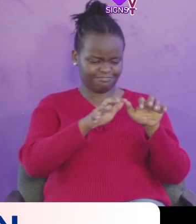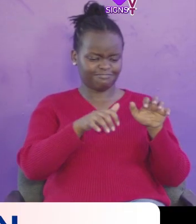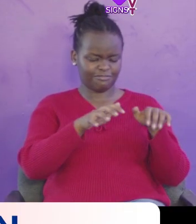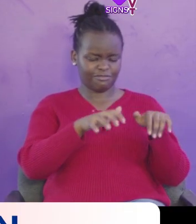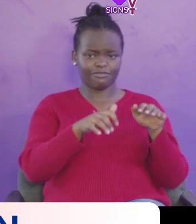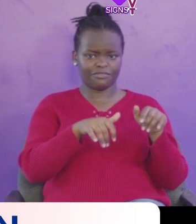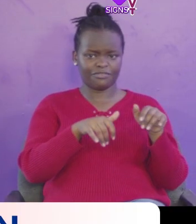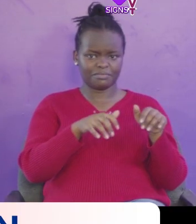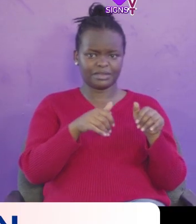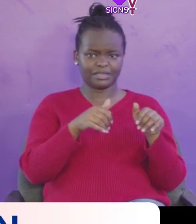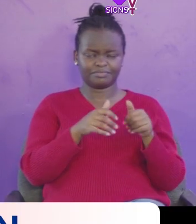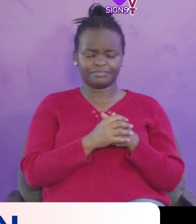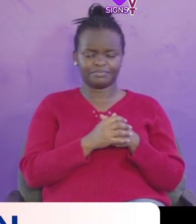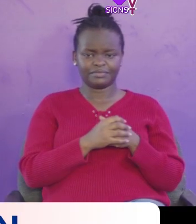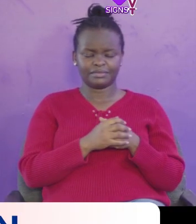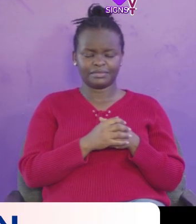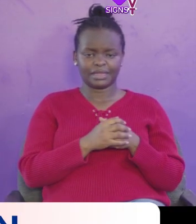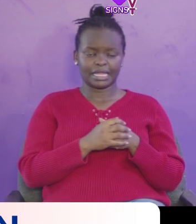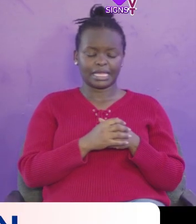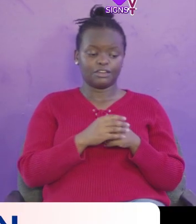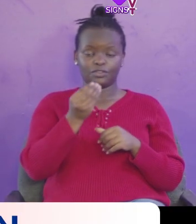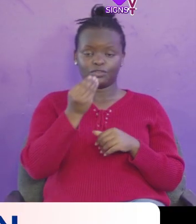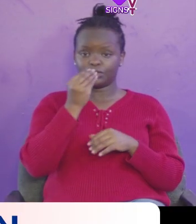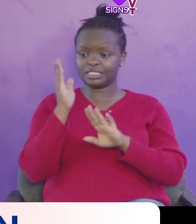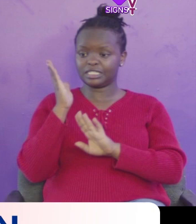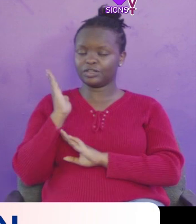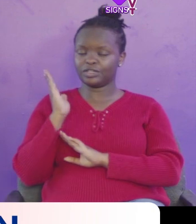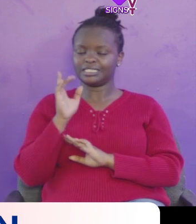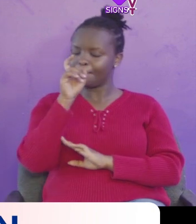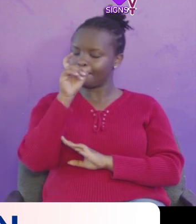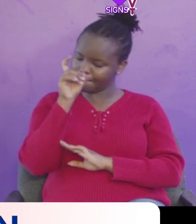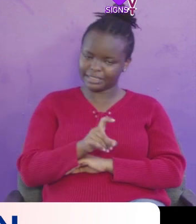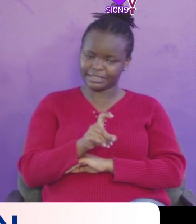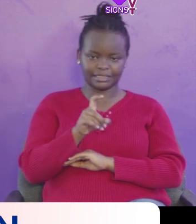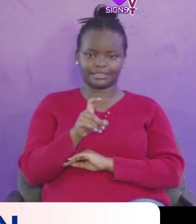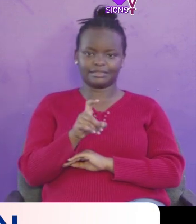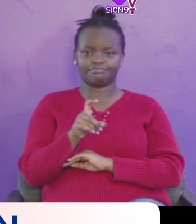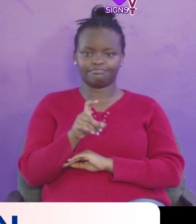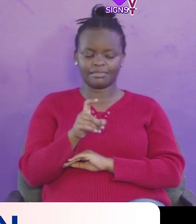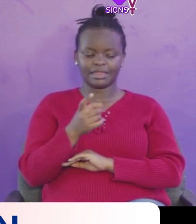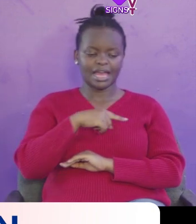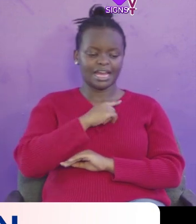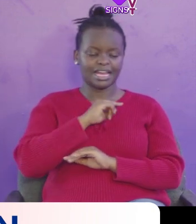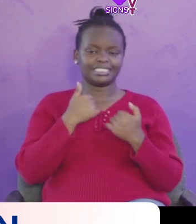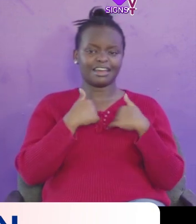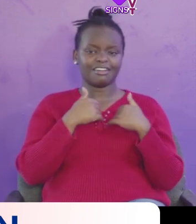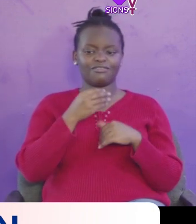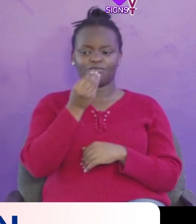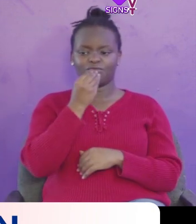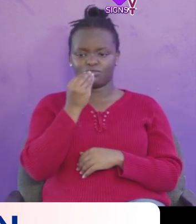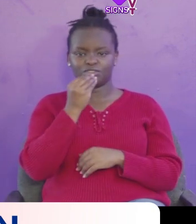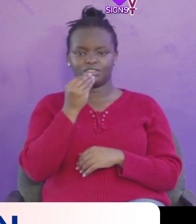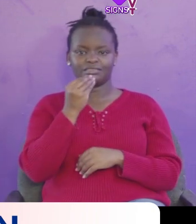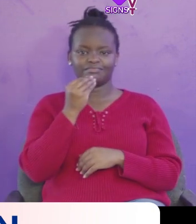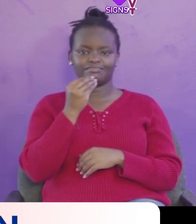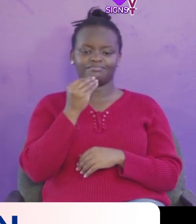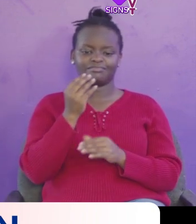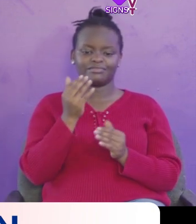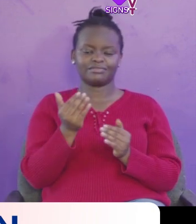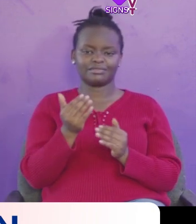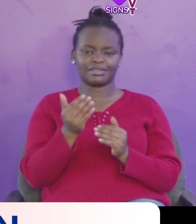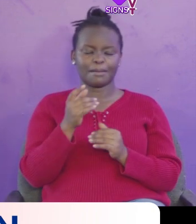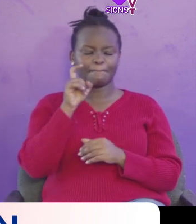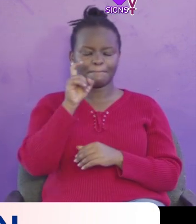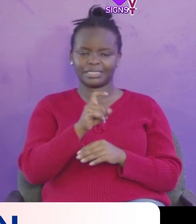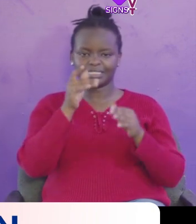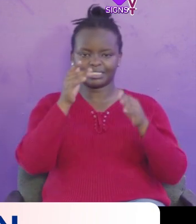So food security should be a priority, and we should not be having food security and food sovereignty should be a priority, and we